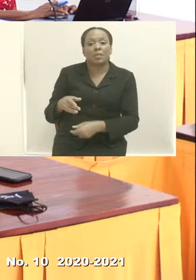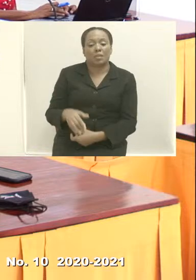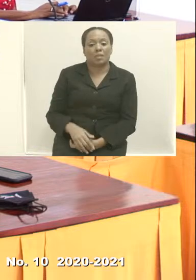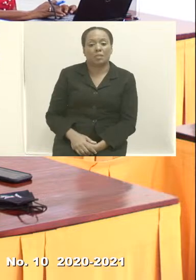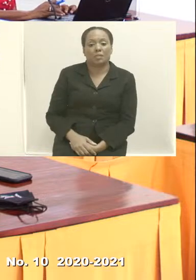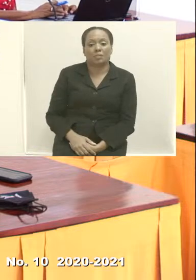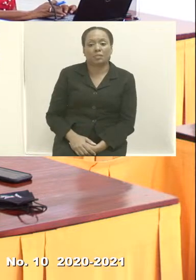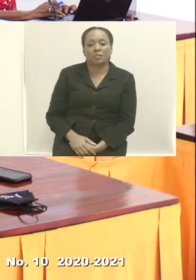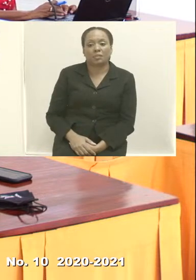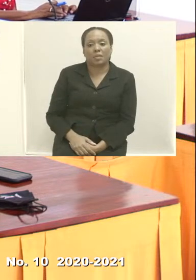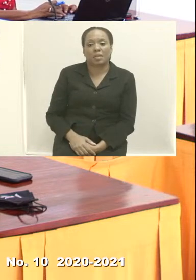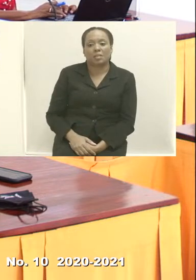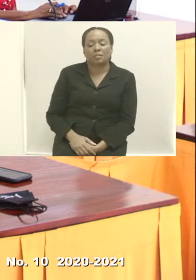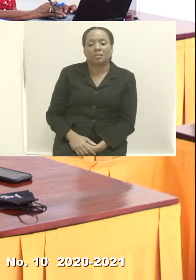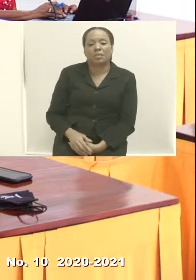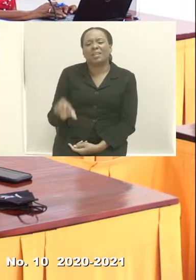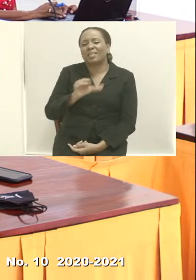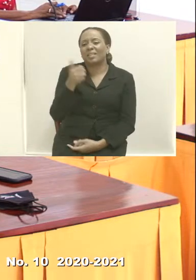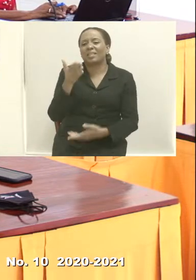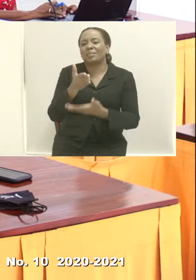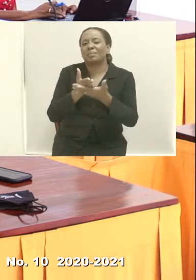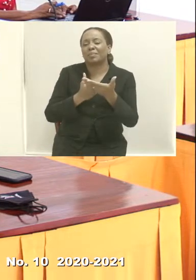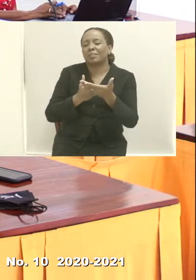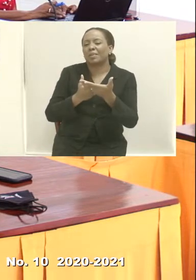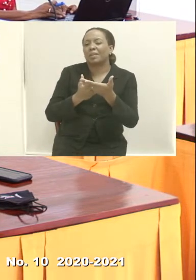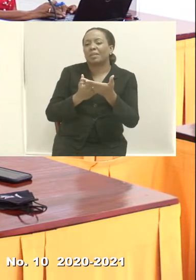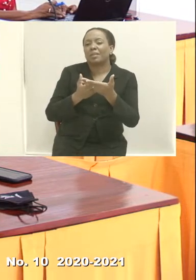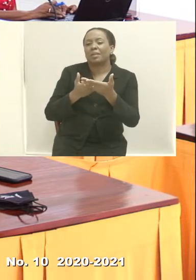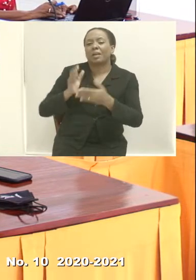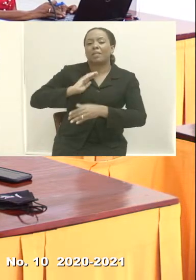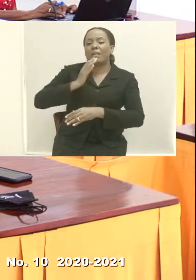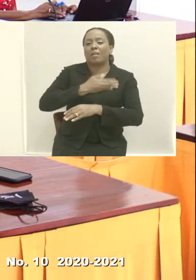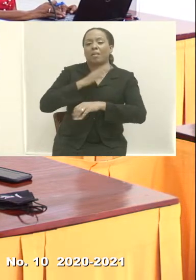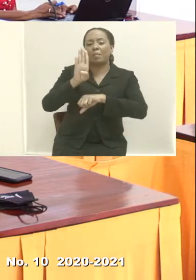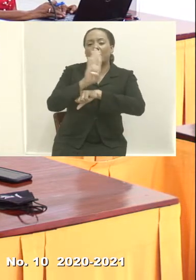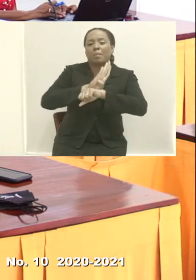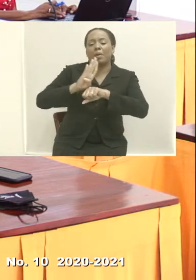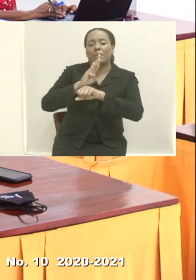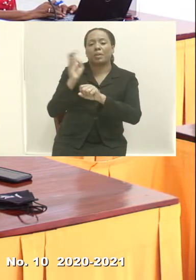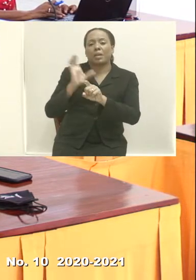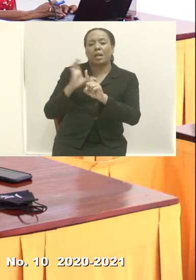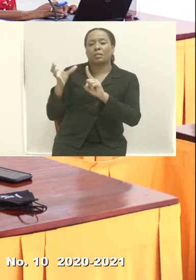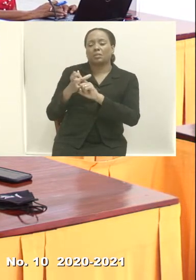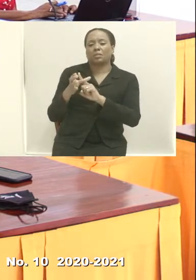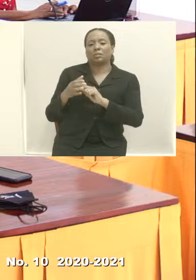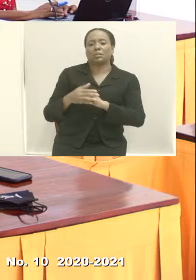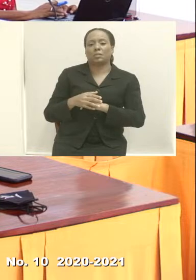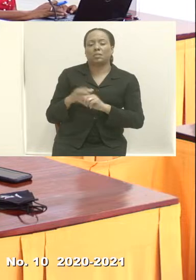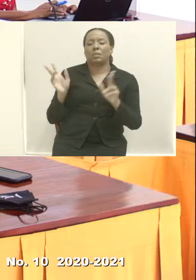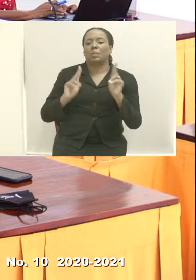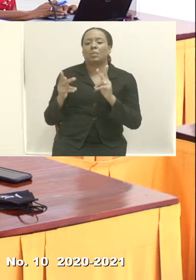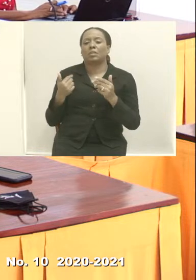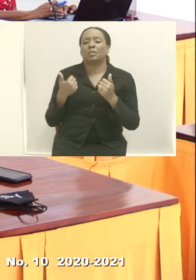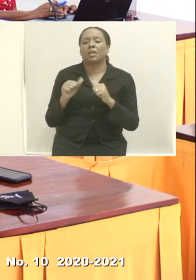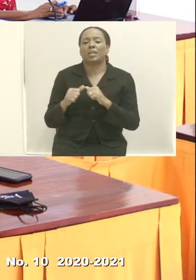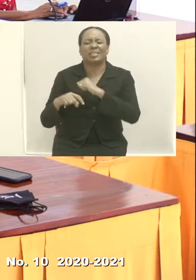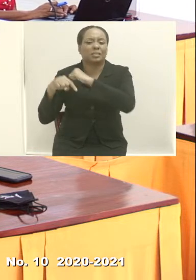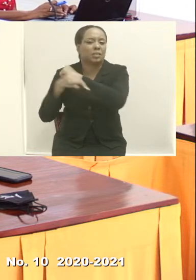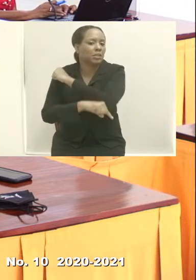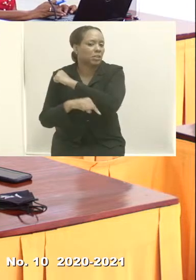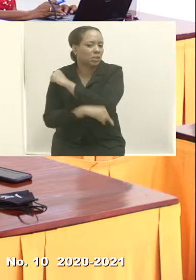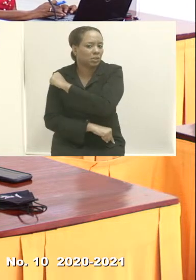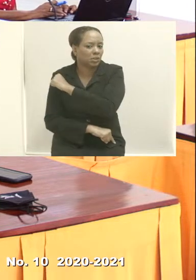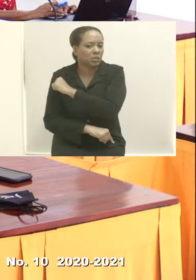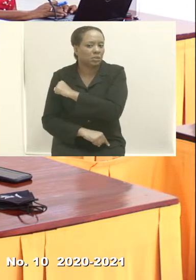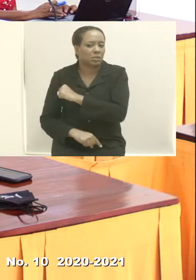our society raised its ugly head when people try to game or play the system. And therefore, it